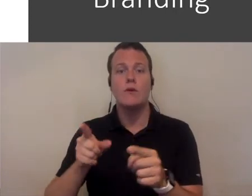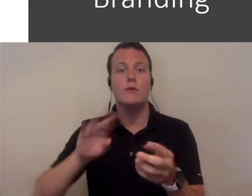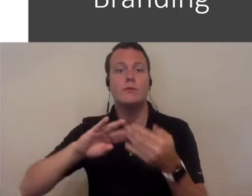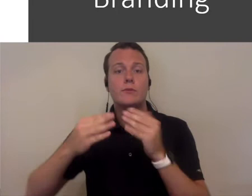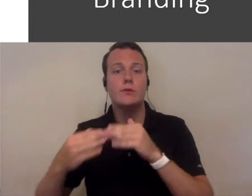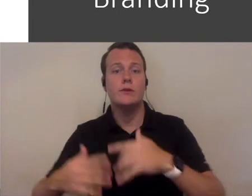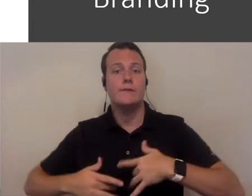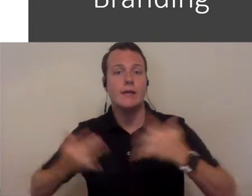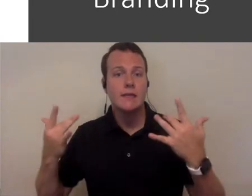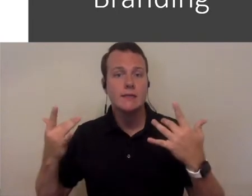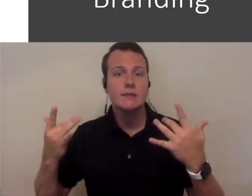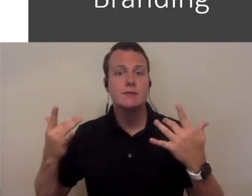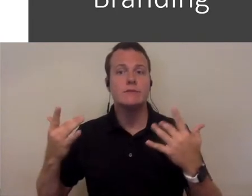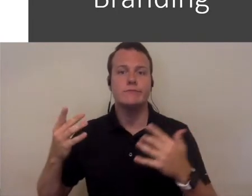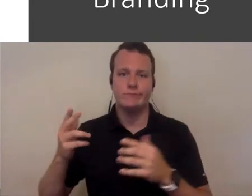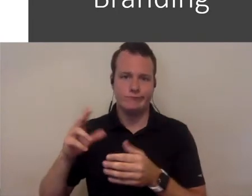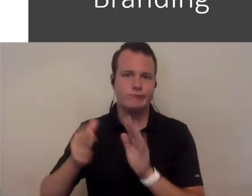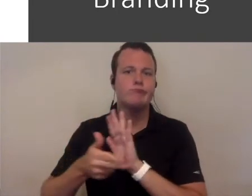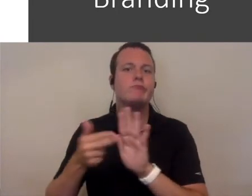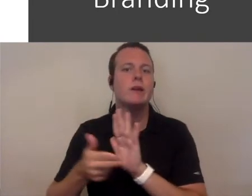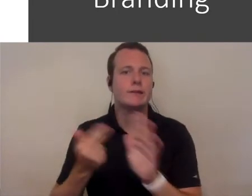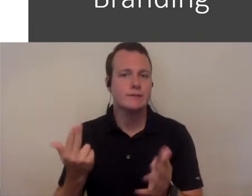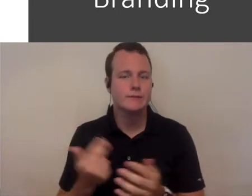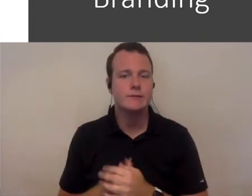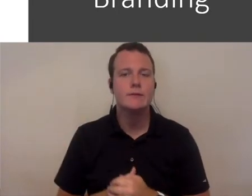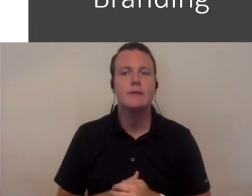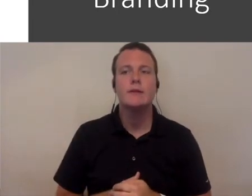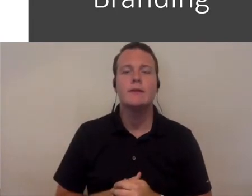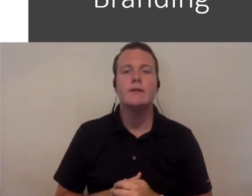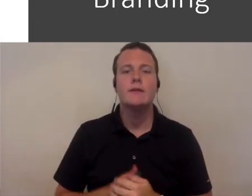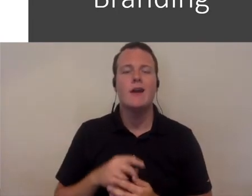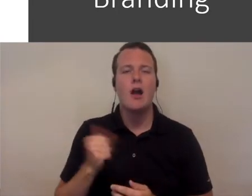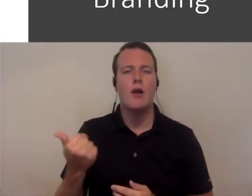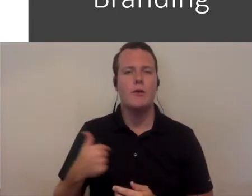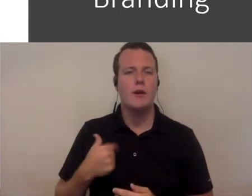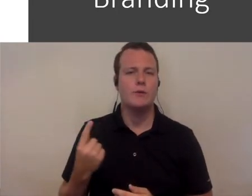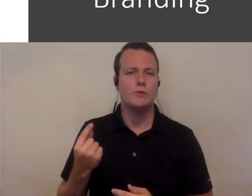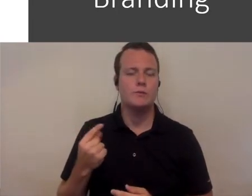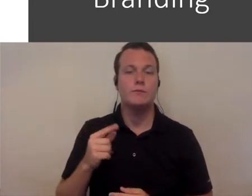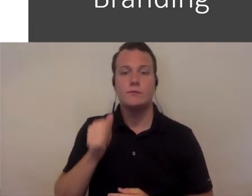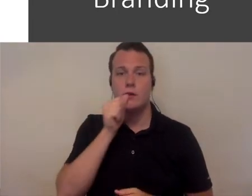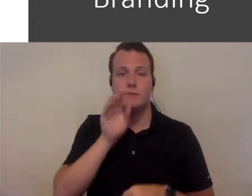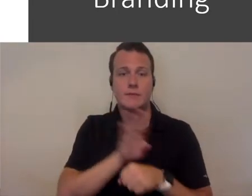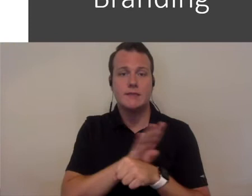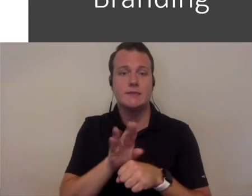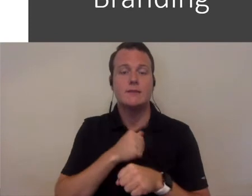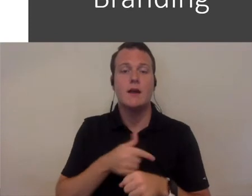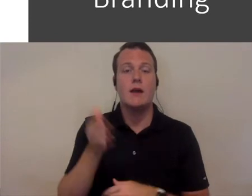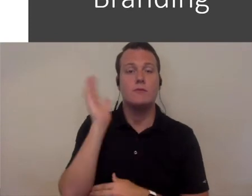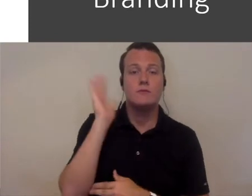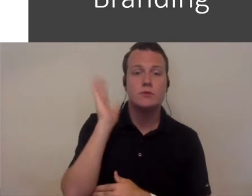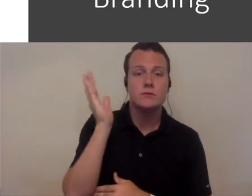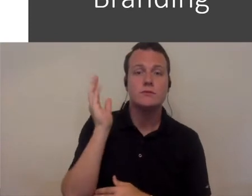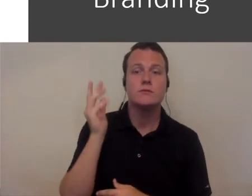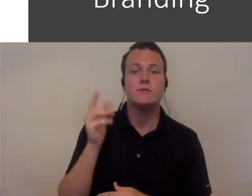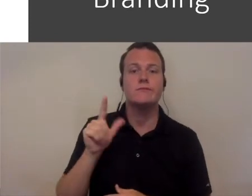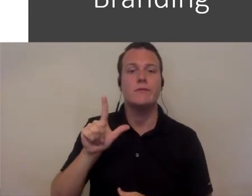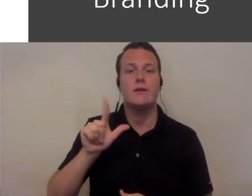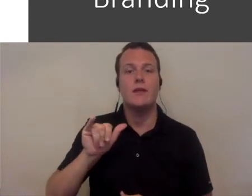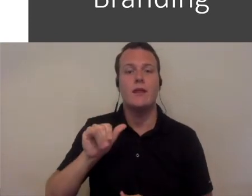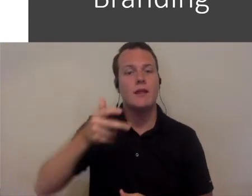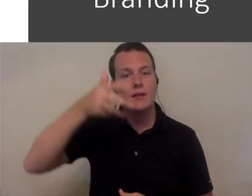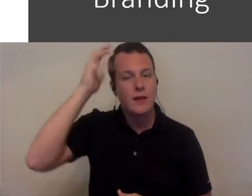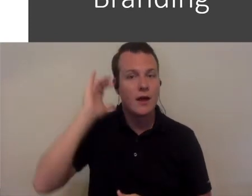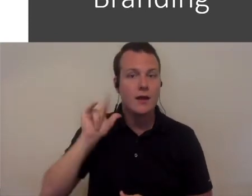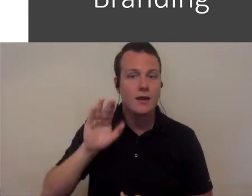events? That's branding. You know, one of the things I used to do when I was in private practice, I spoke at like the Lions Club and the